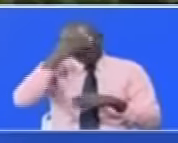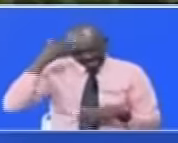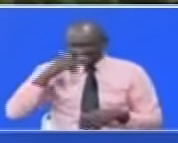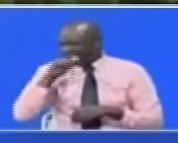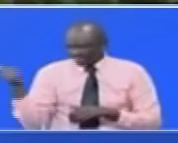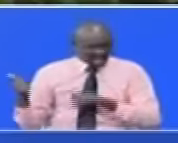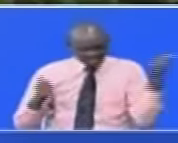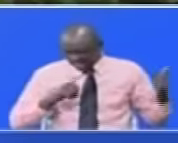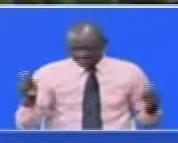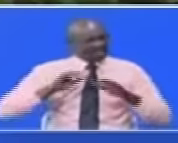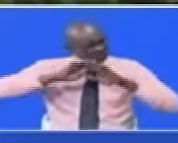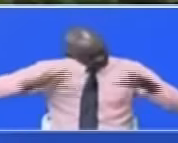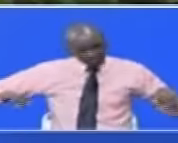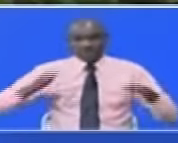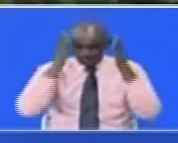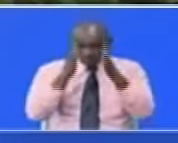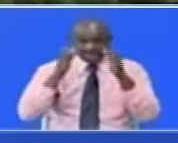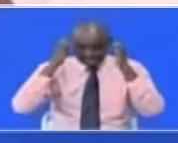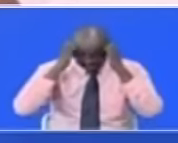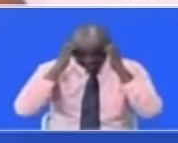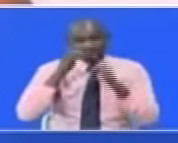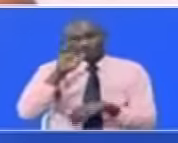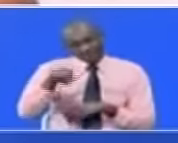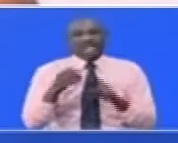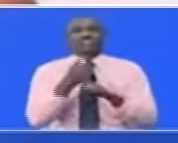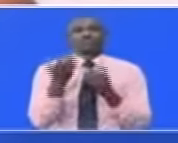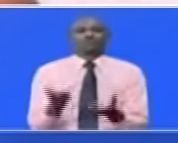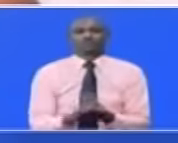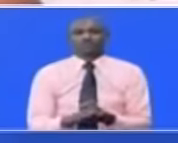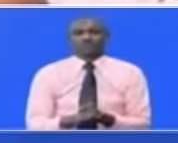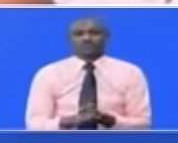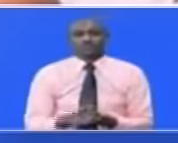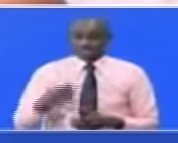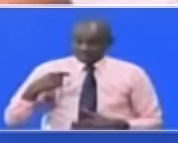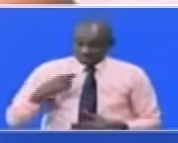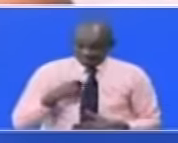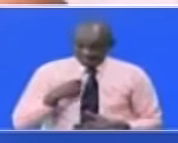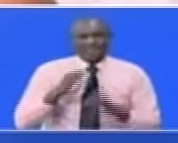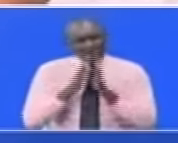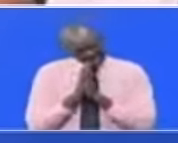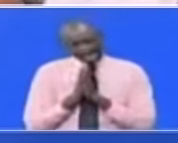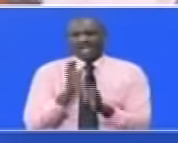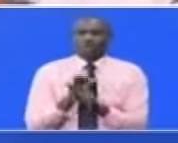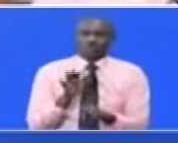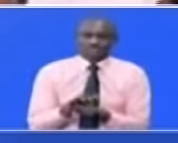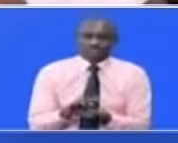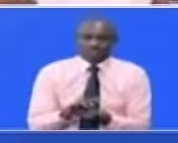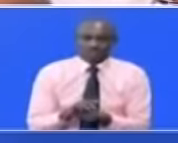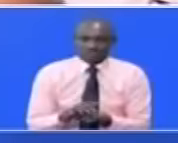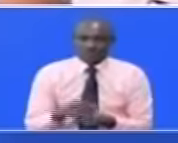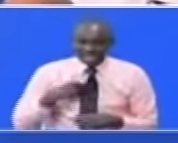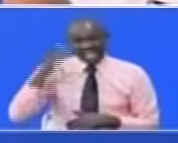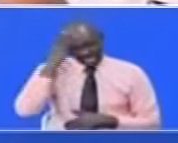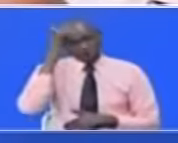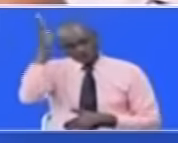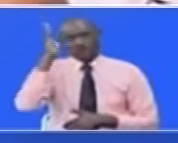everything else and just your studies, then you'll succeed. I put all my hopes in God and prayed, so I knew that